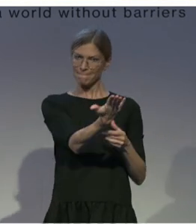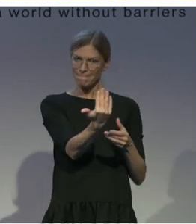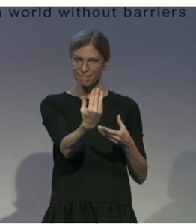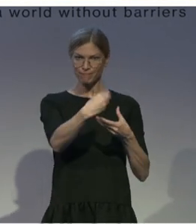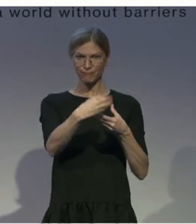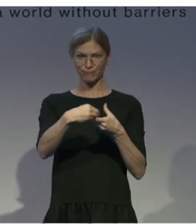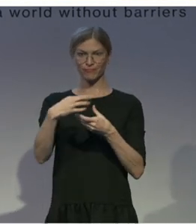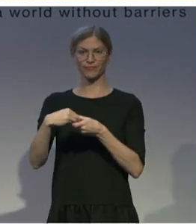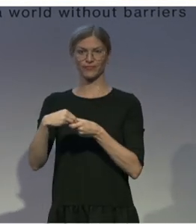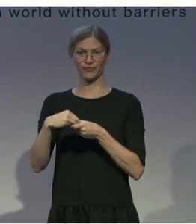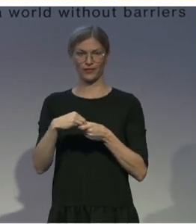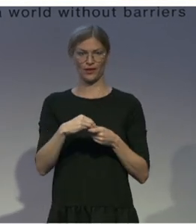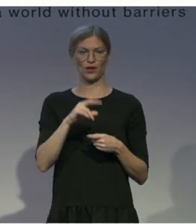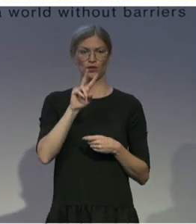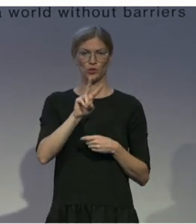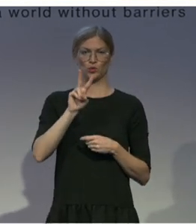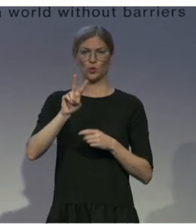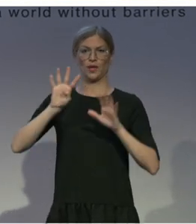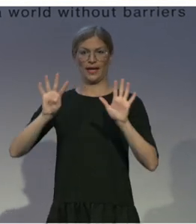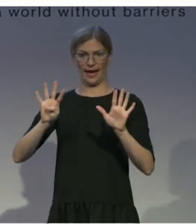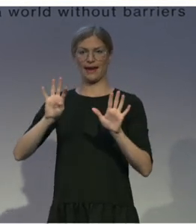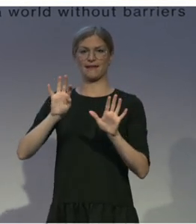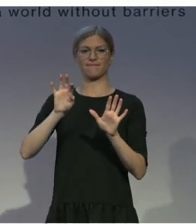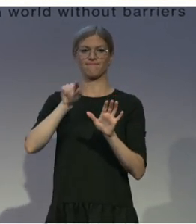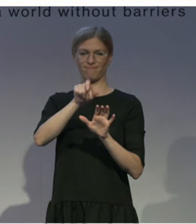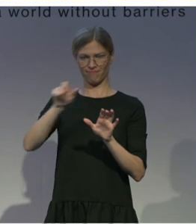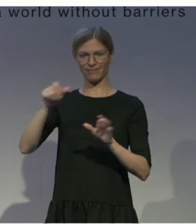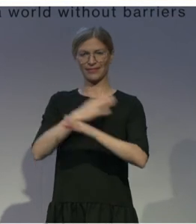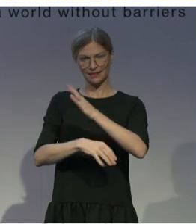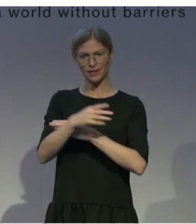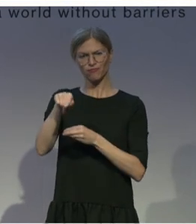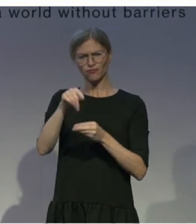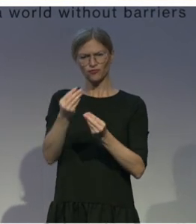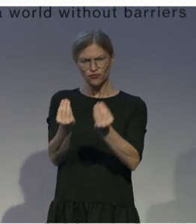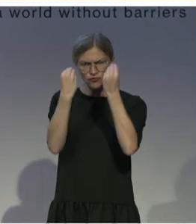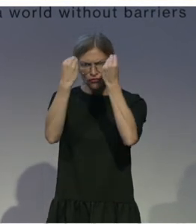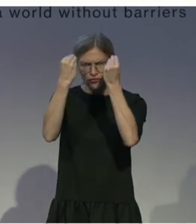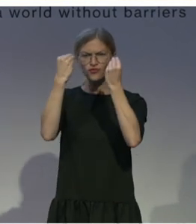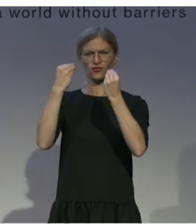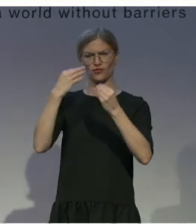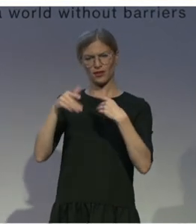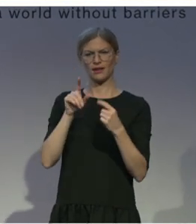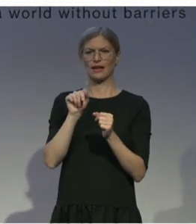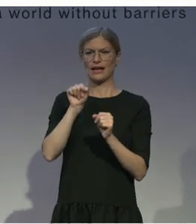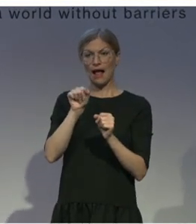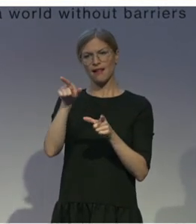229 village disability representative have been selected to work for inclusive development in the coverage area.